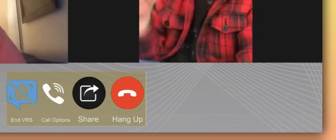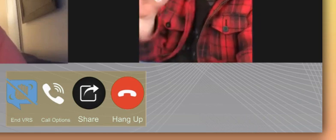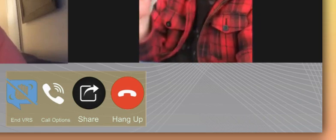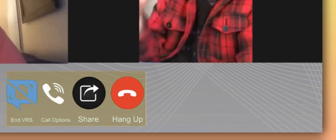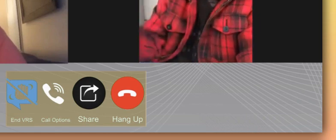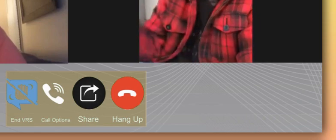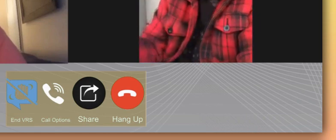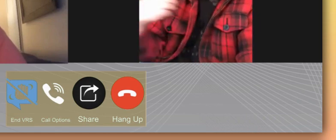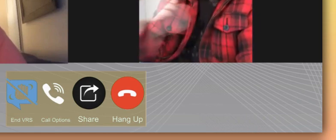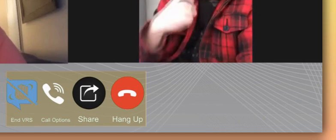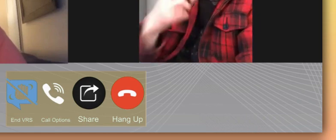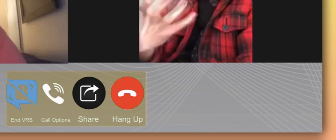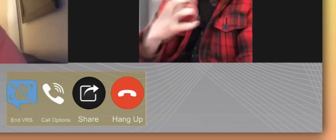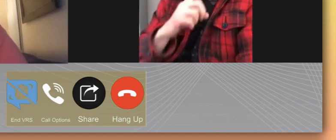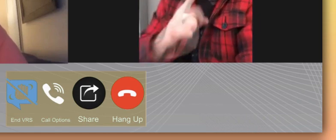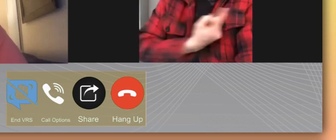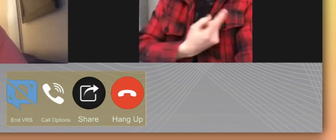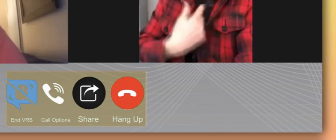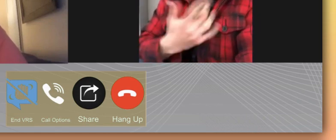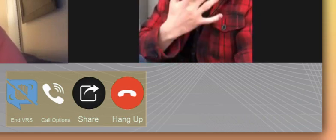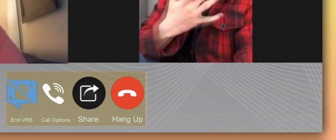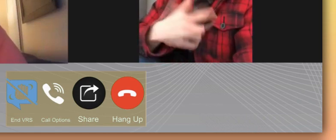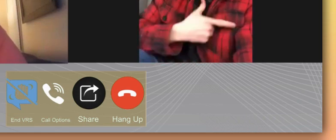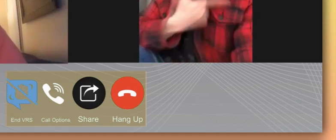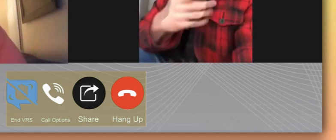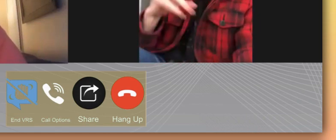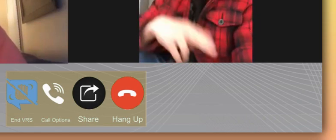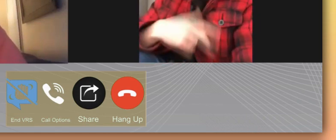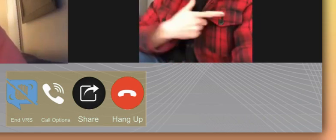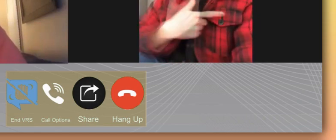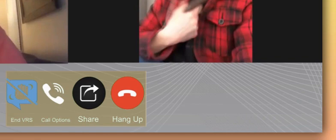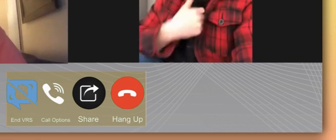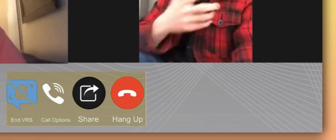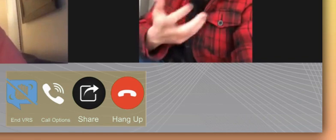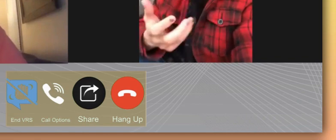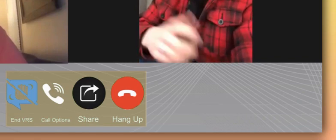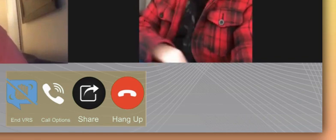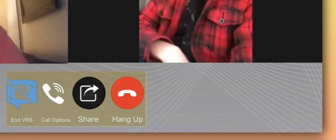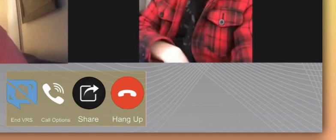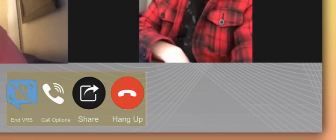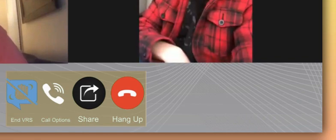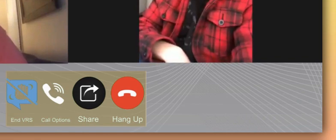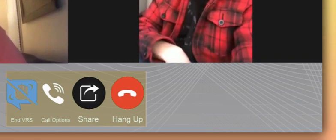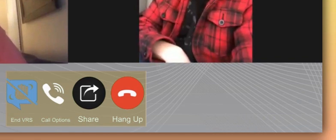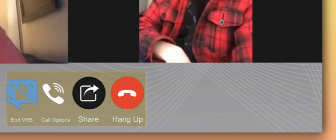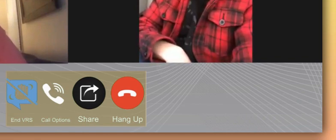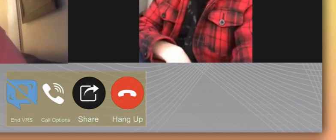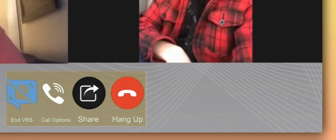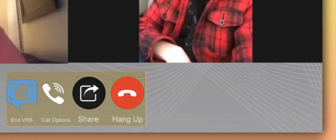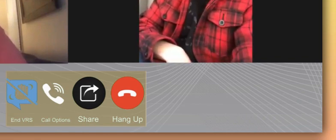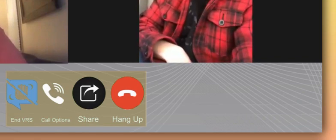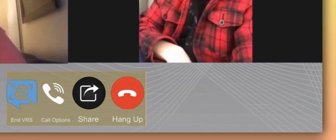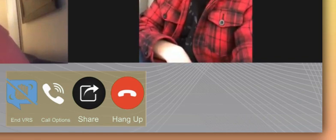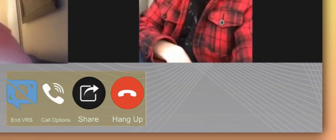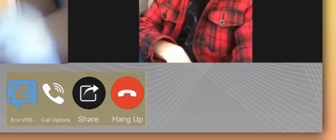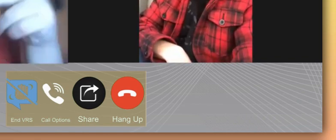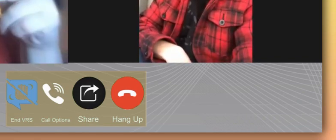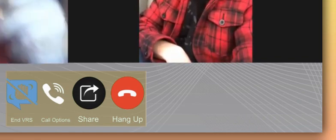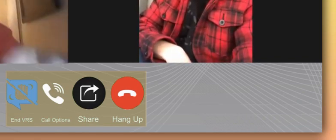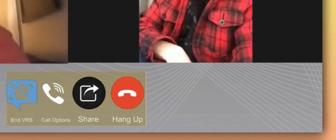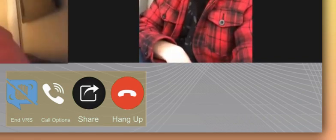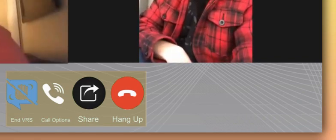I already told you. Jose said that No, I'm not talking about Jose. I'm not talking about anyone